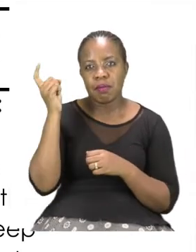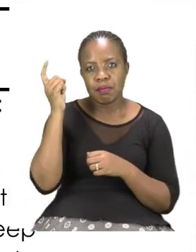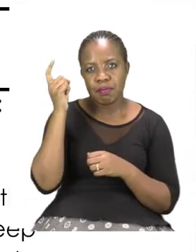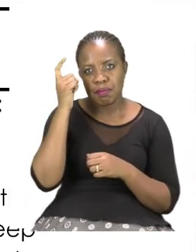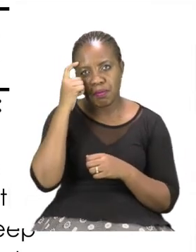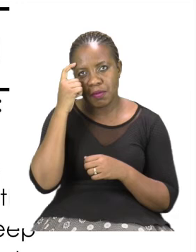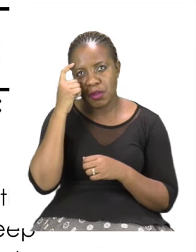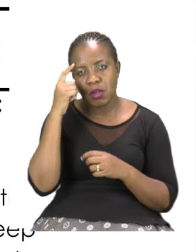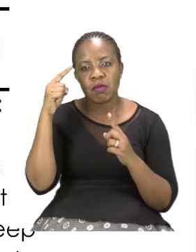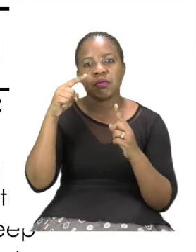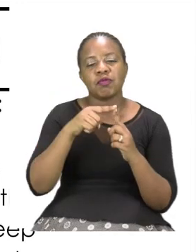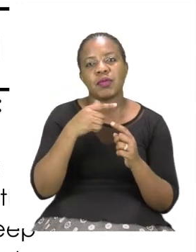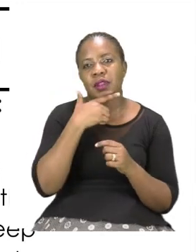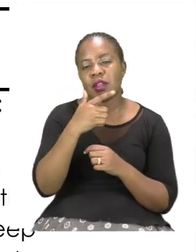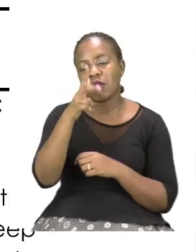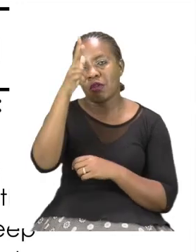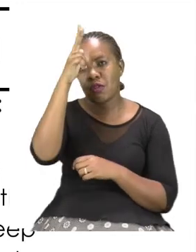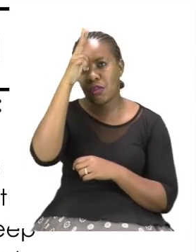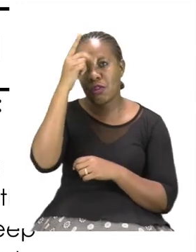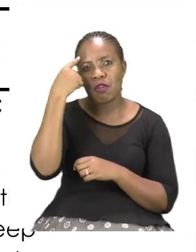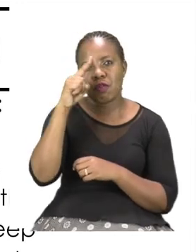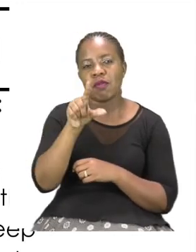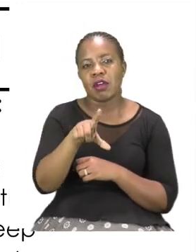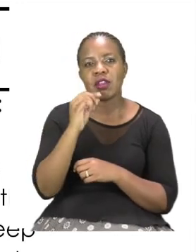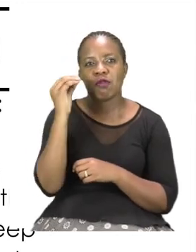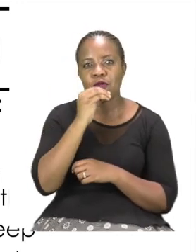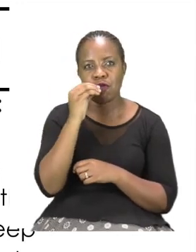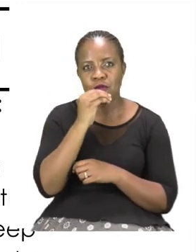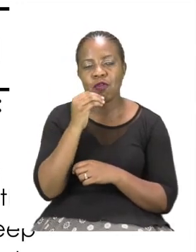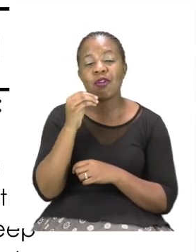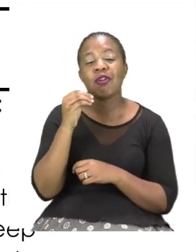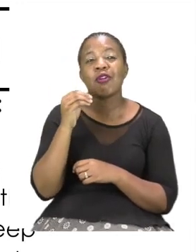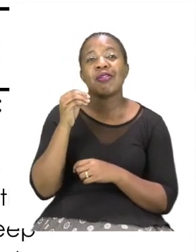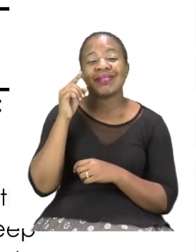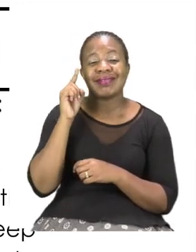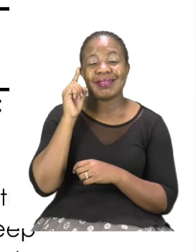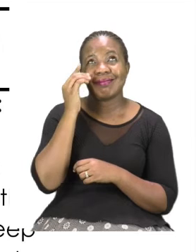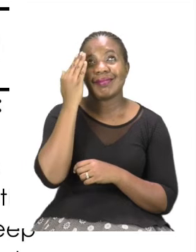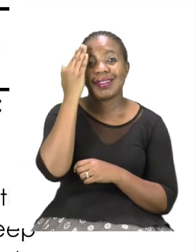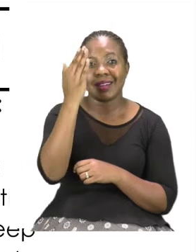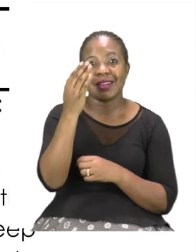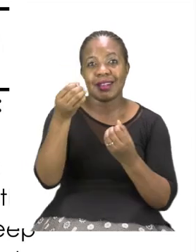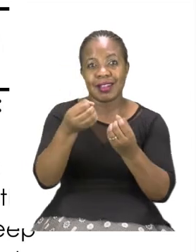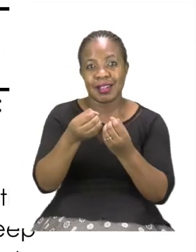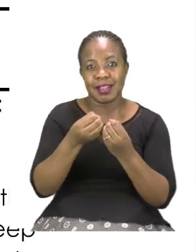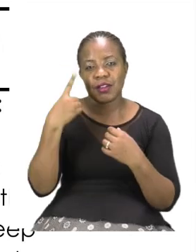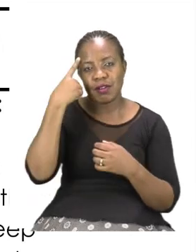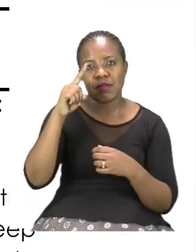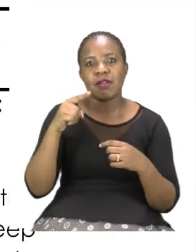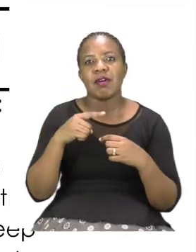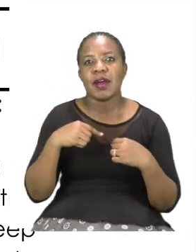for us. We also pray before we sleep and when we wake